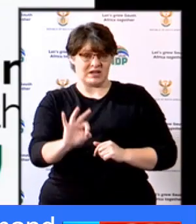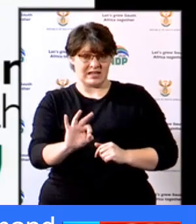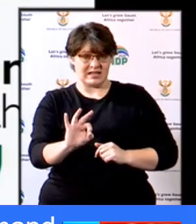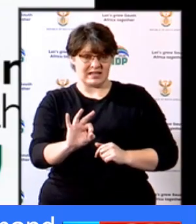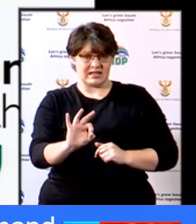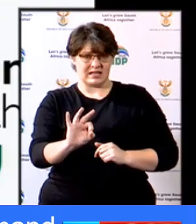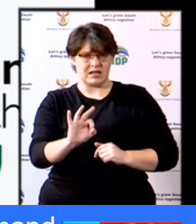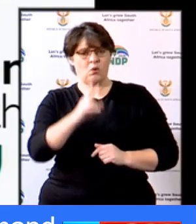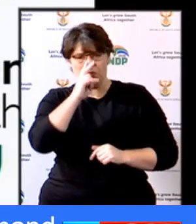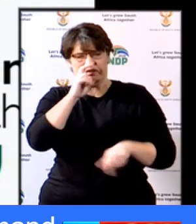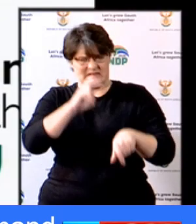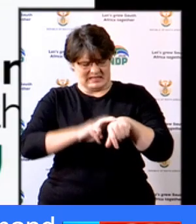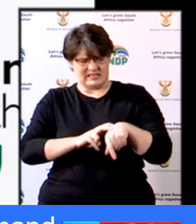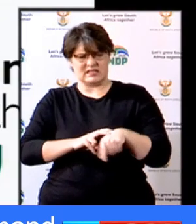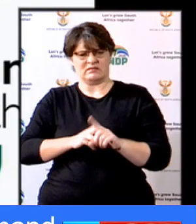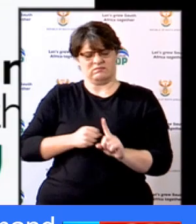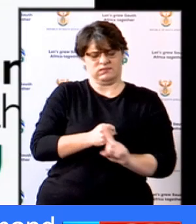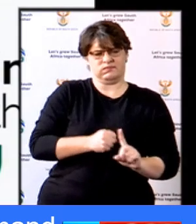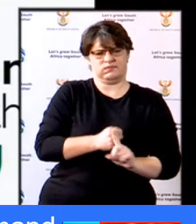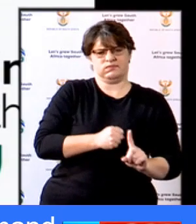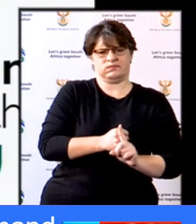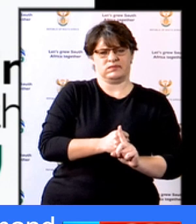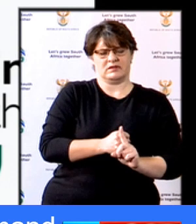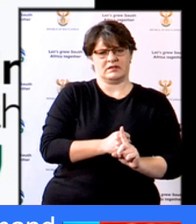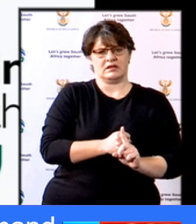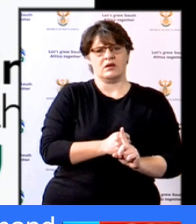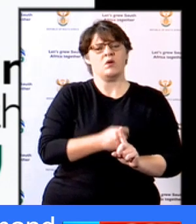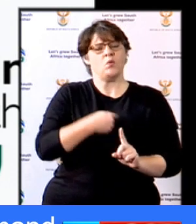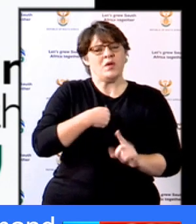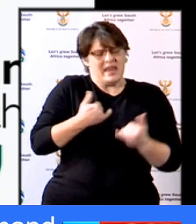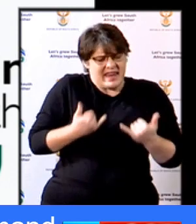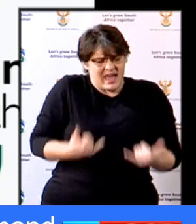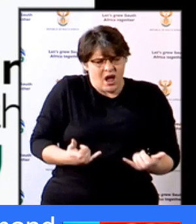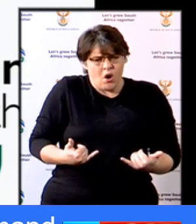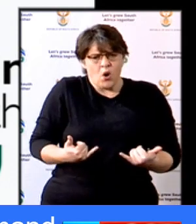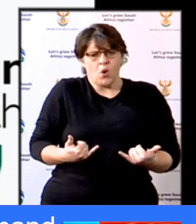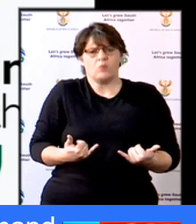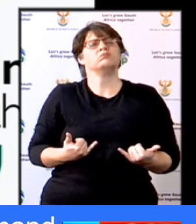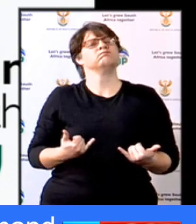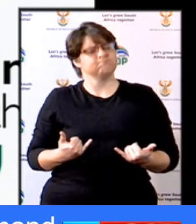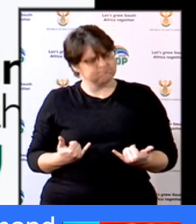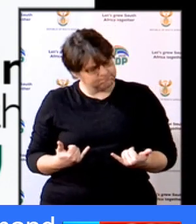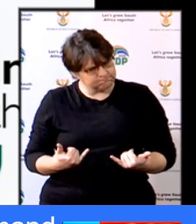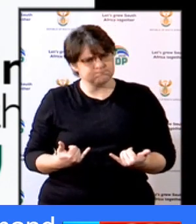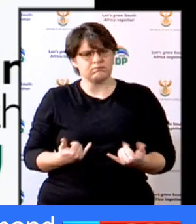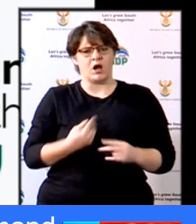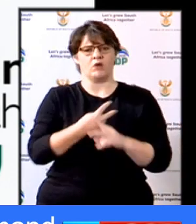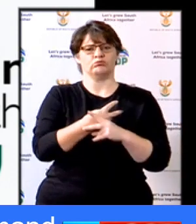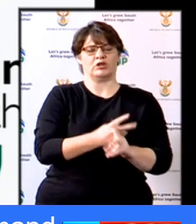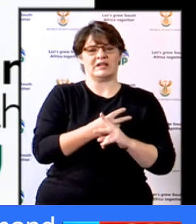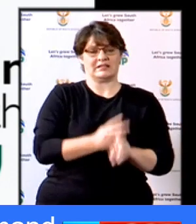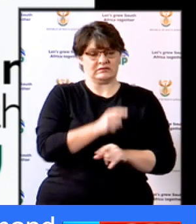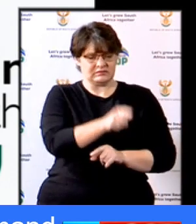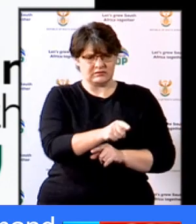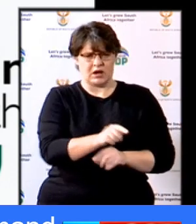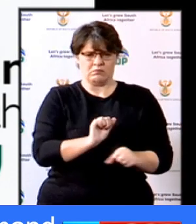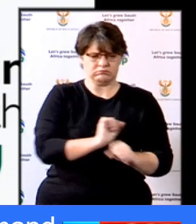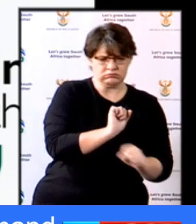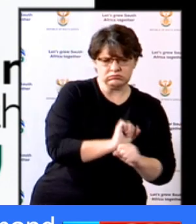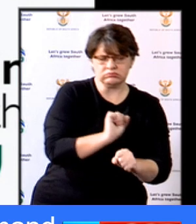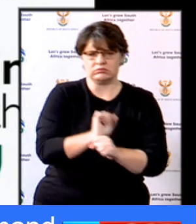level 3 allows us to open all the productive sectors of our